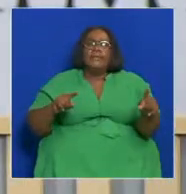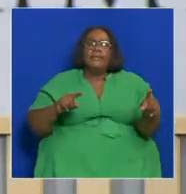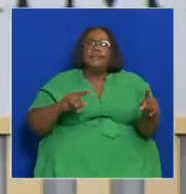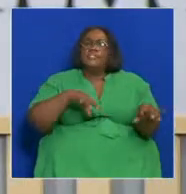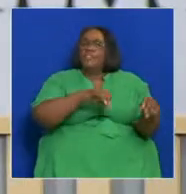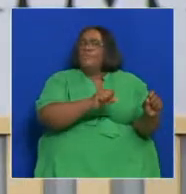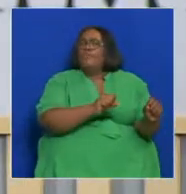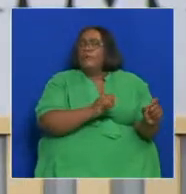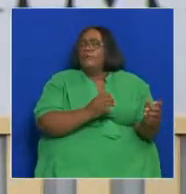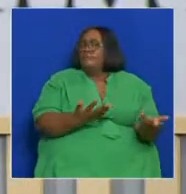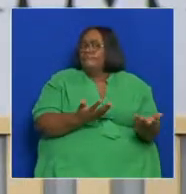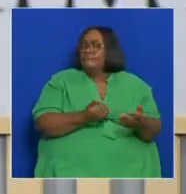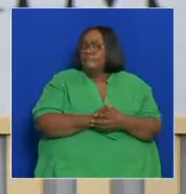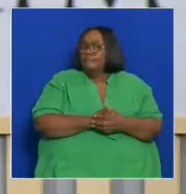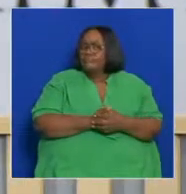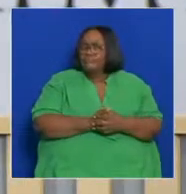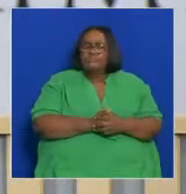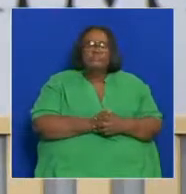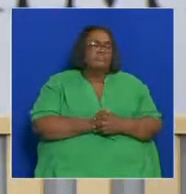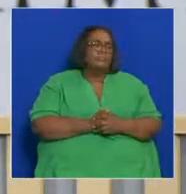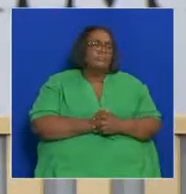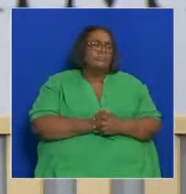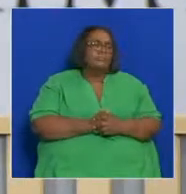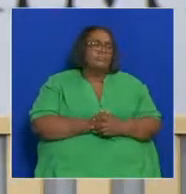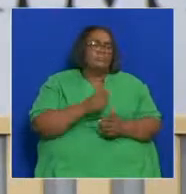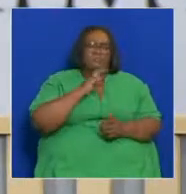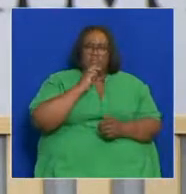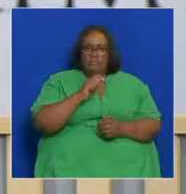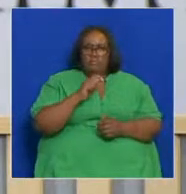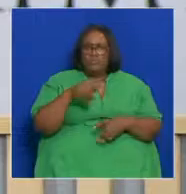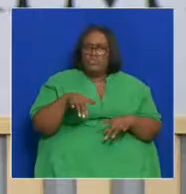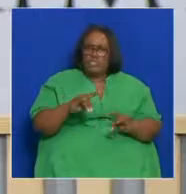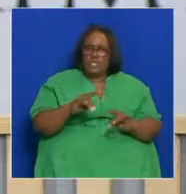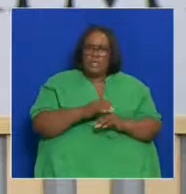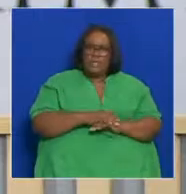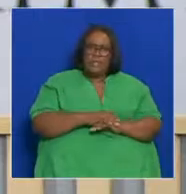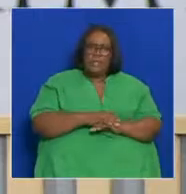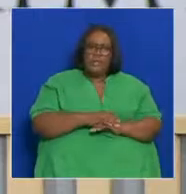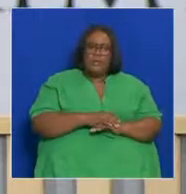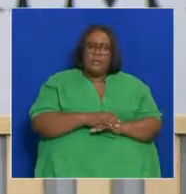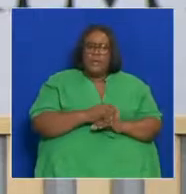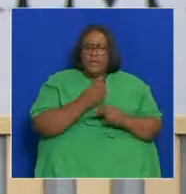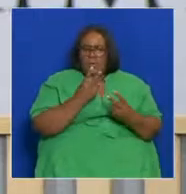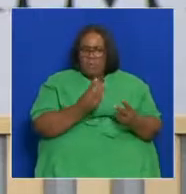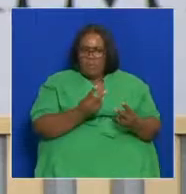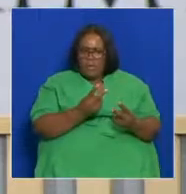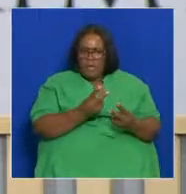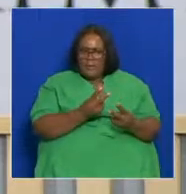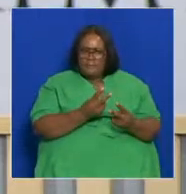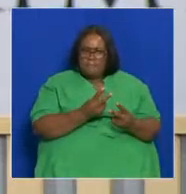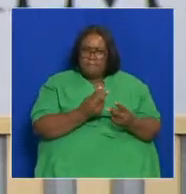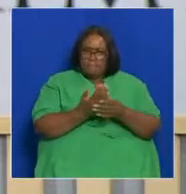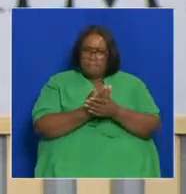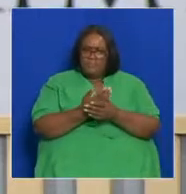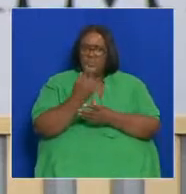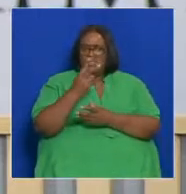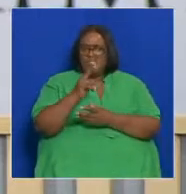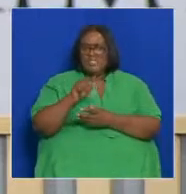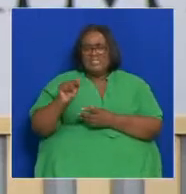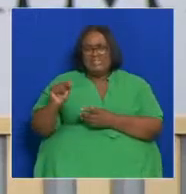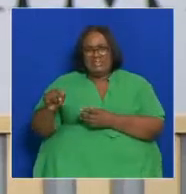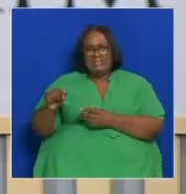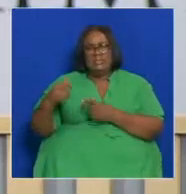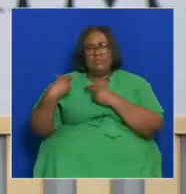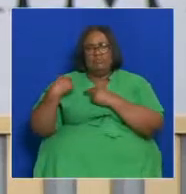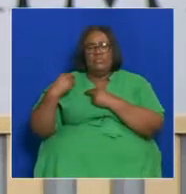True, Chair, on the face of it, it looks like an IPID mandate matter. But